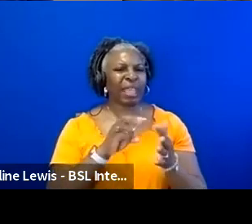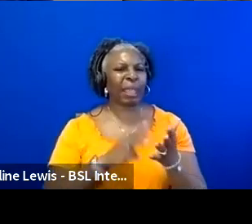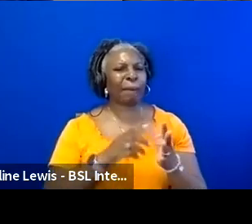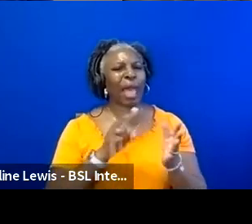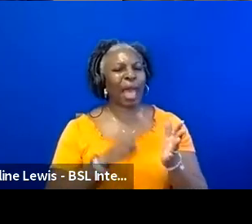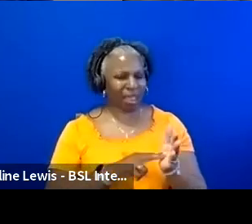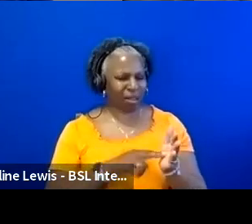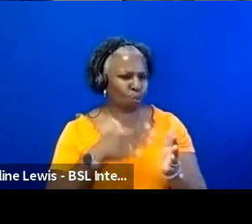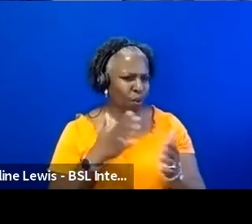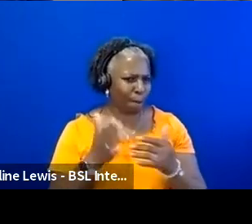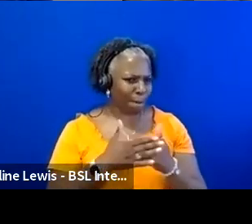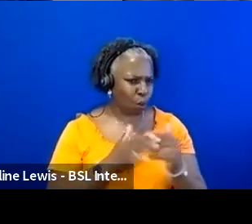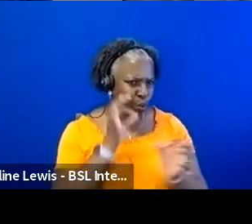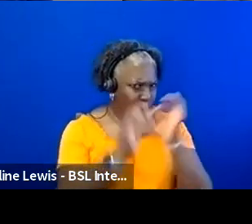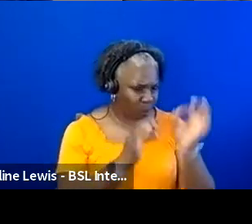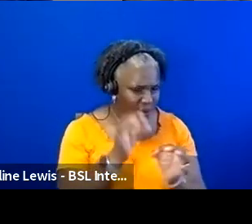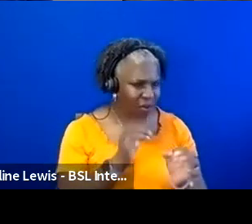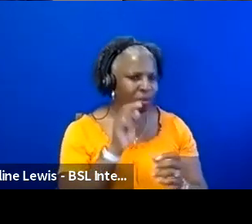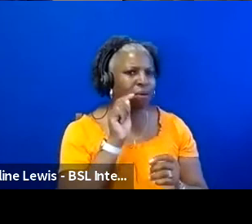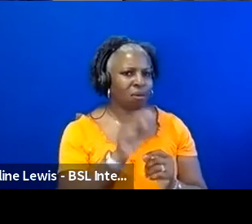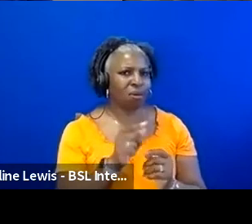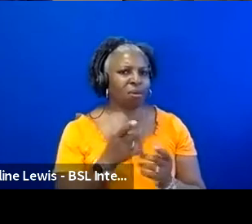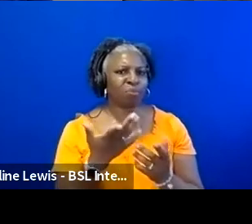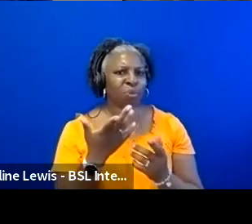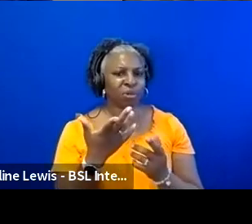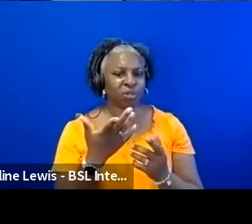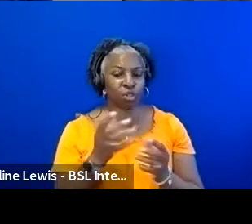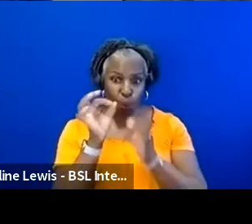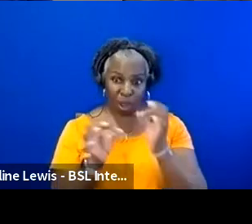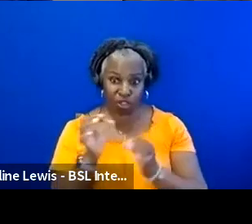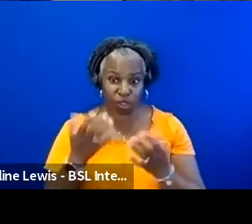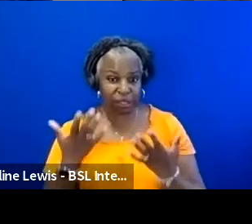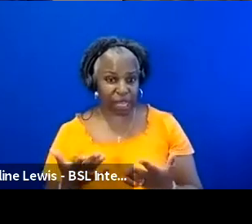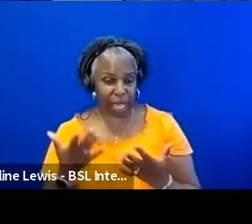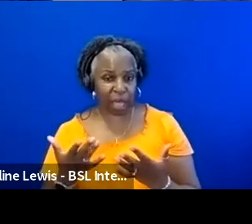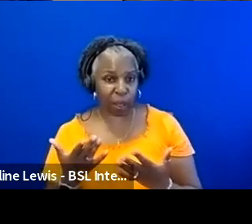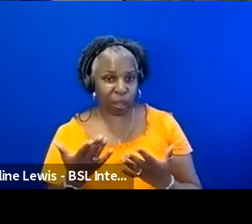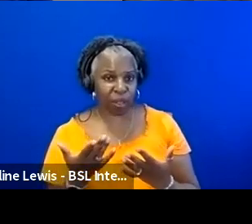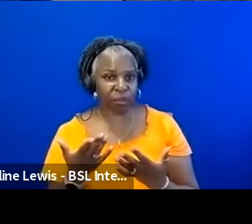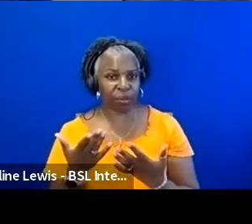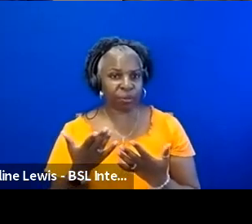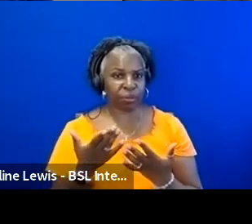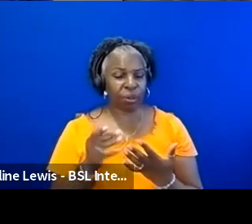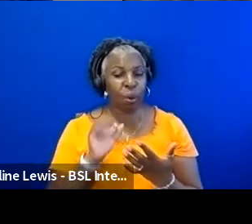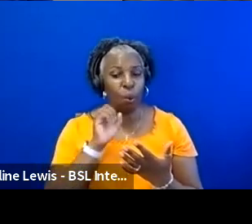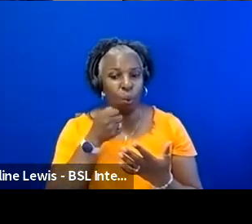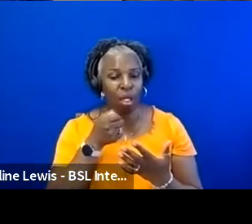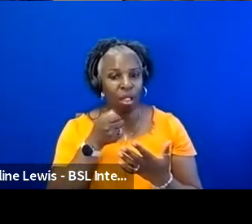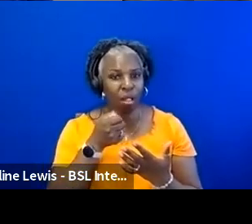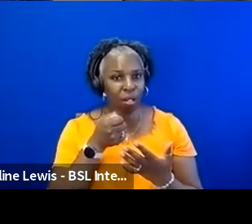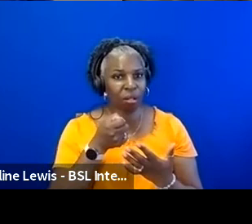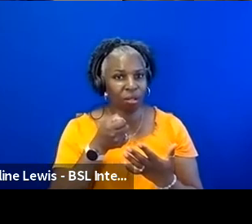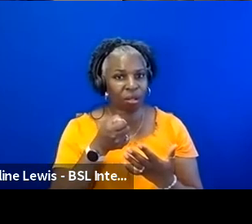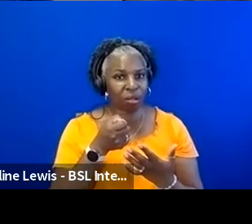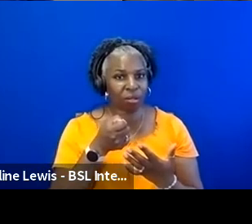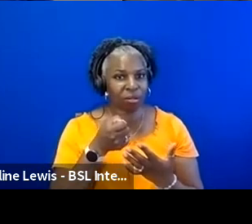to speak for sure. So just looking at the questions that I'll be addressing to